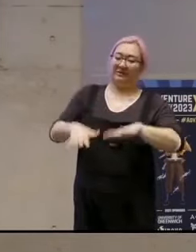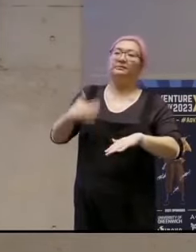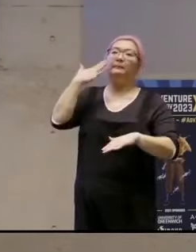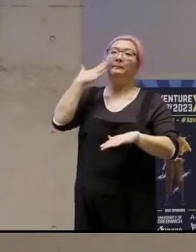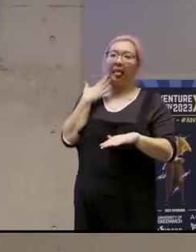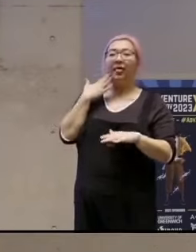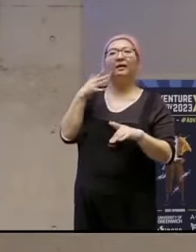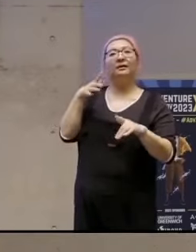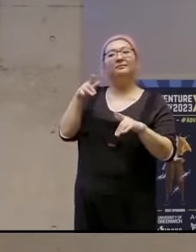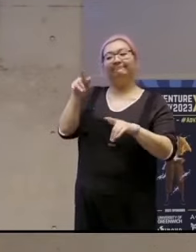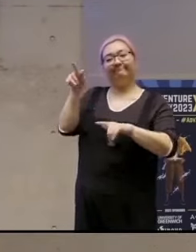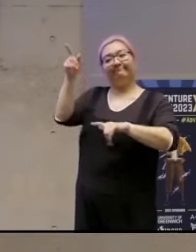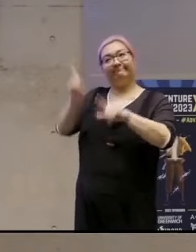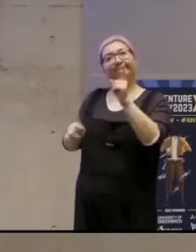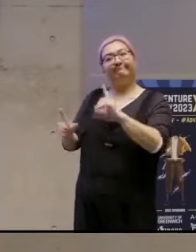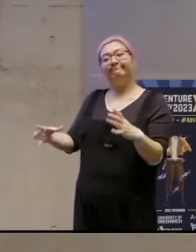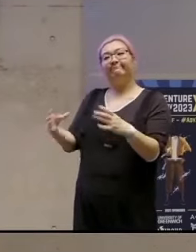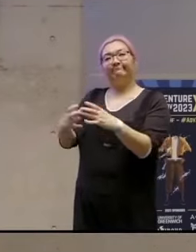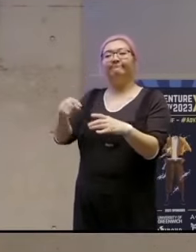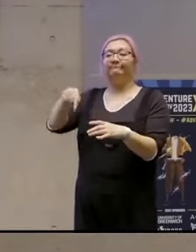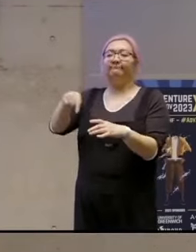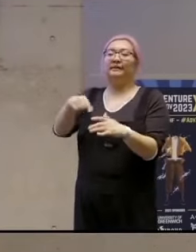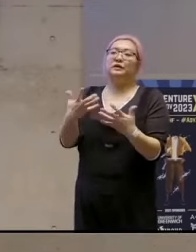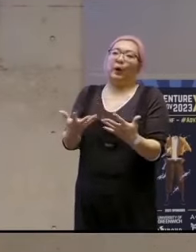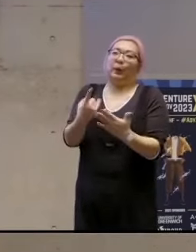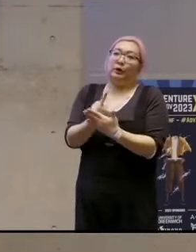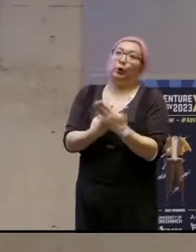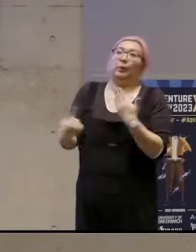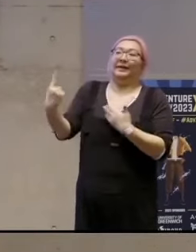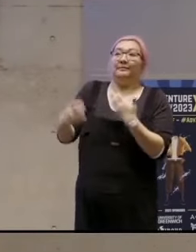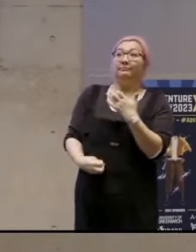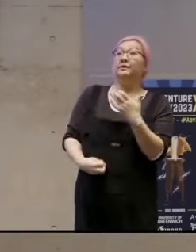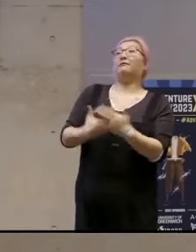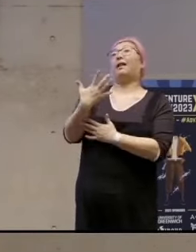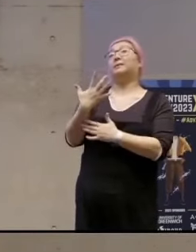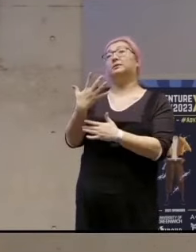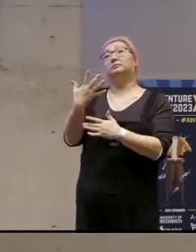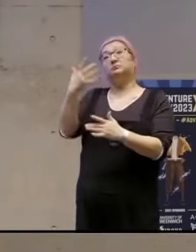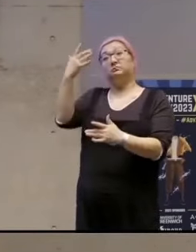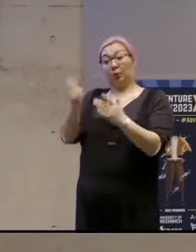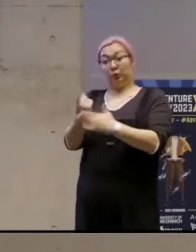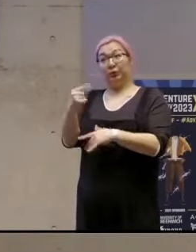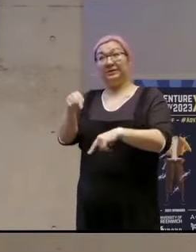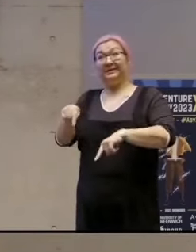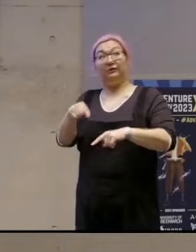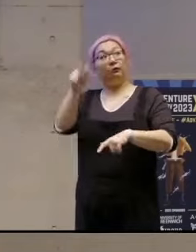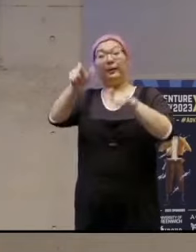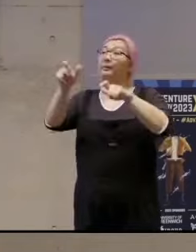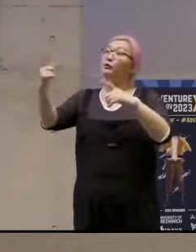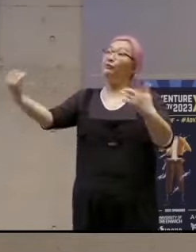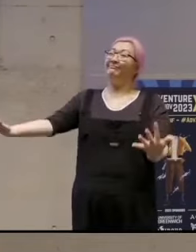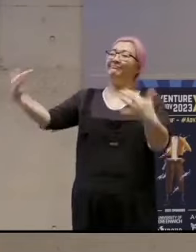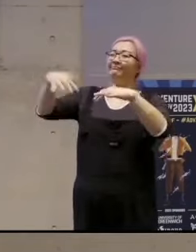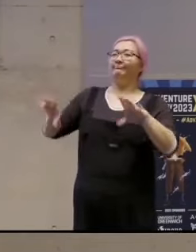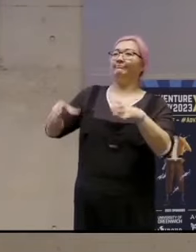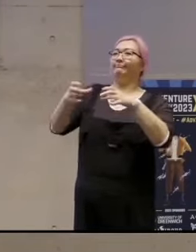unique development opportunity to give people opportunities, basically, to work on a project like